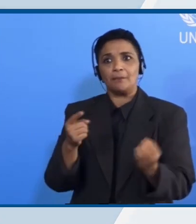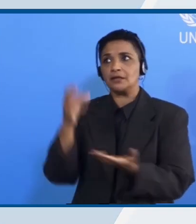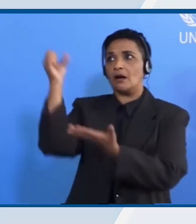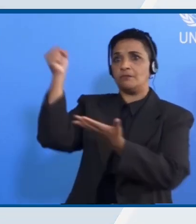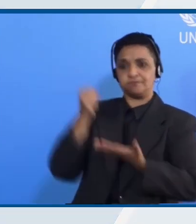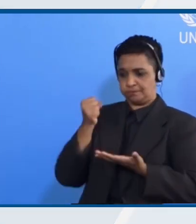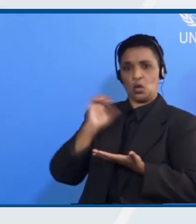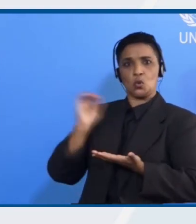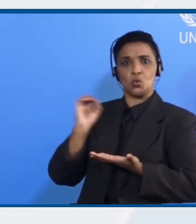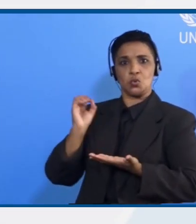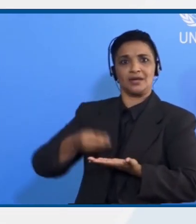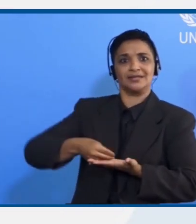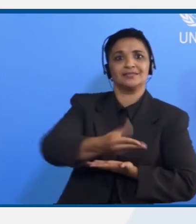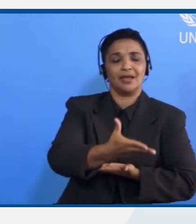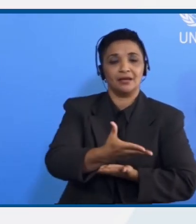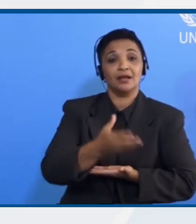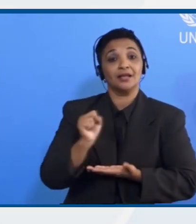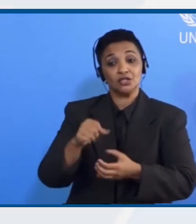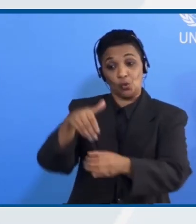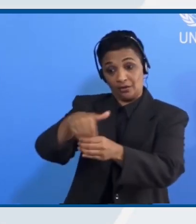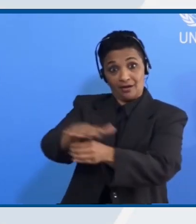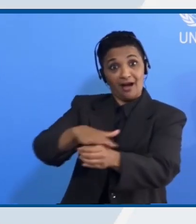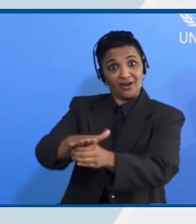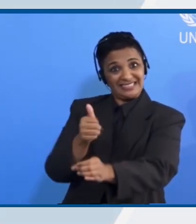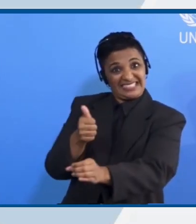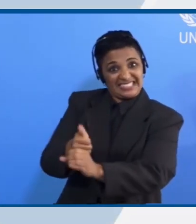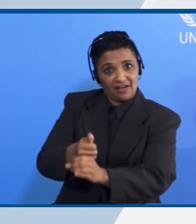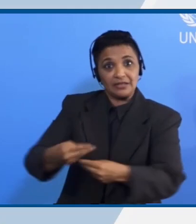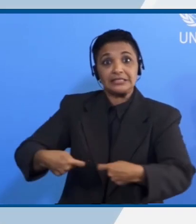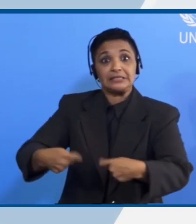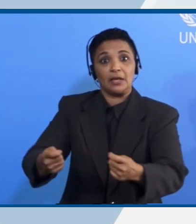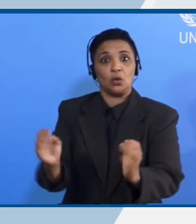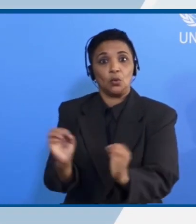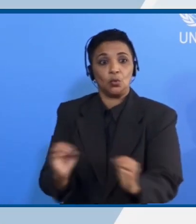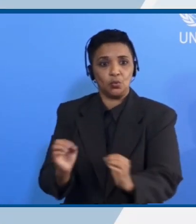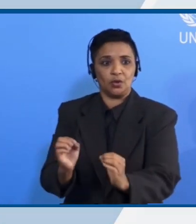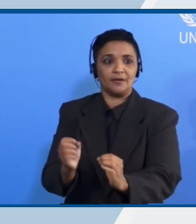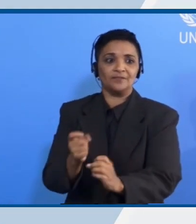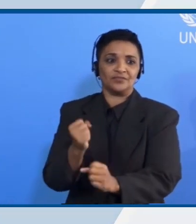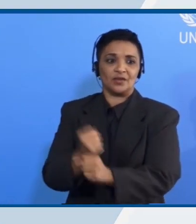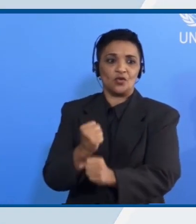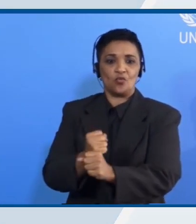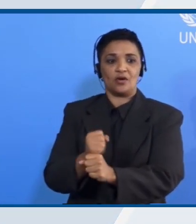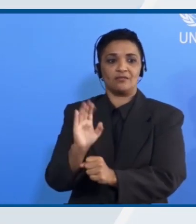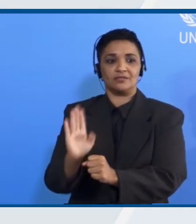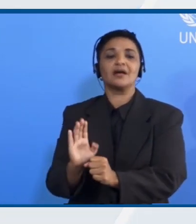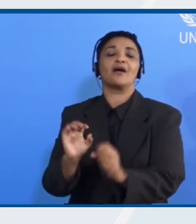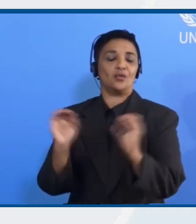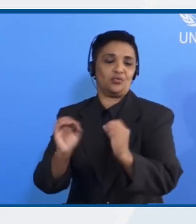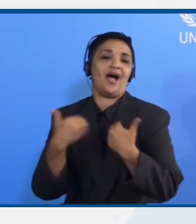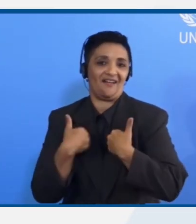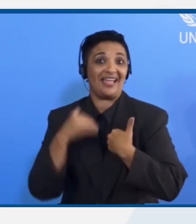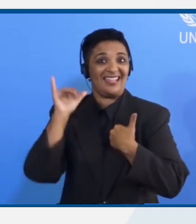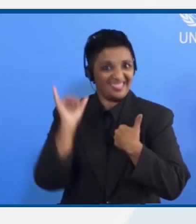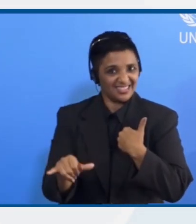from international donors. So if you can't invest your own public investment budget, then there is a planning and a project